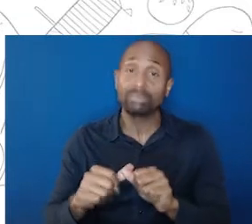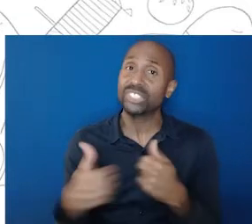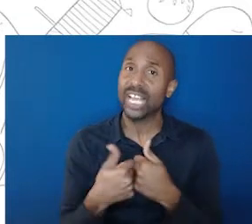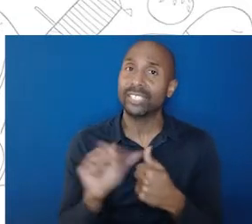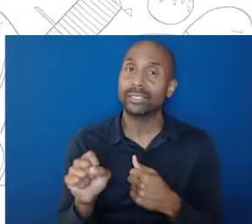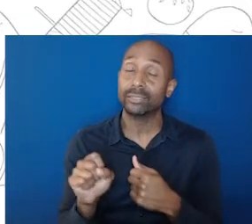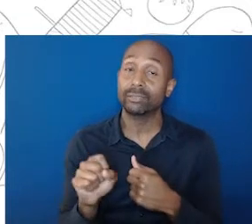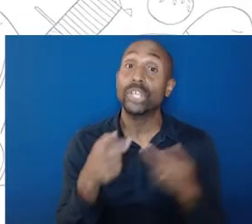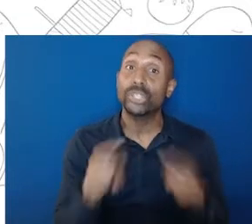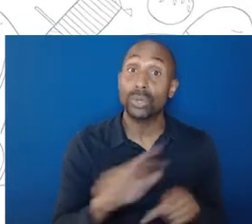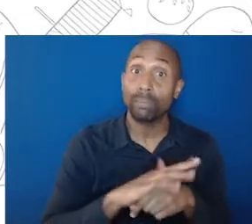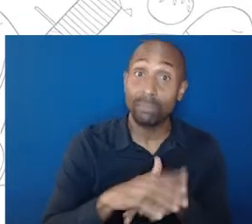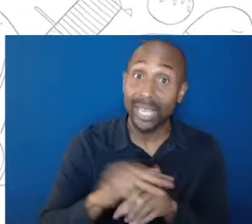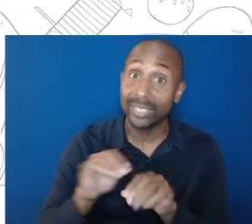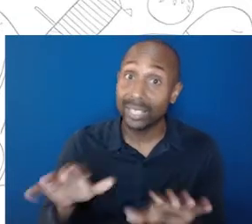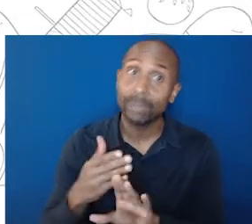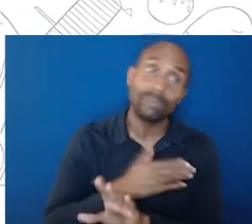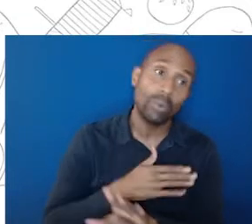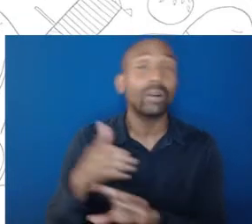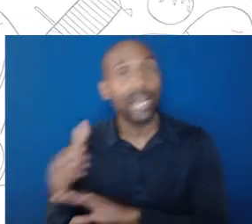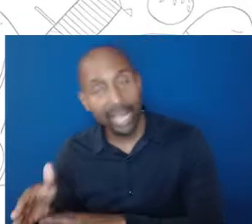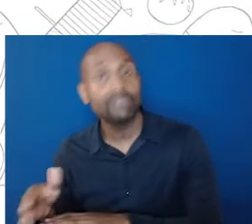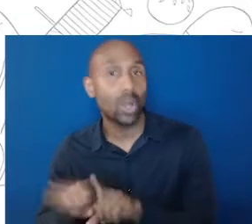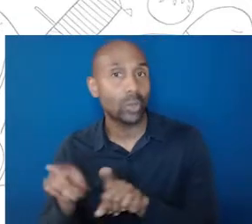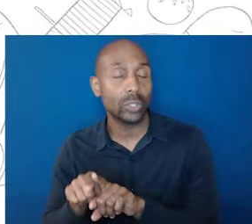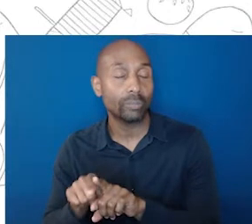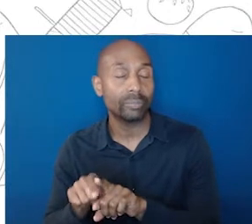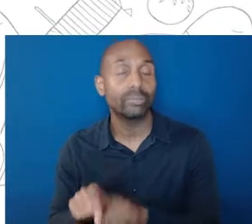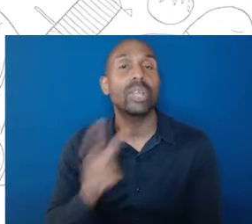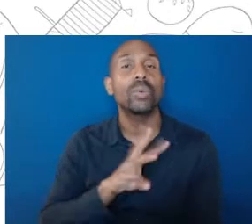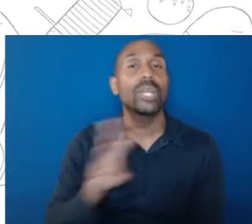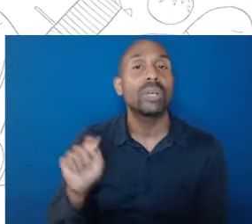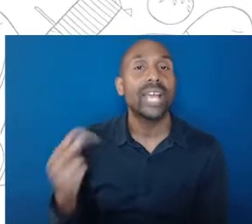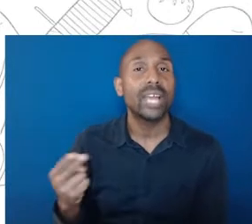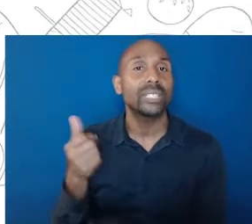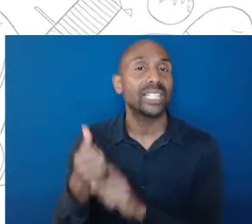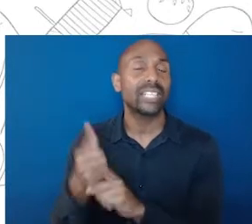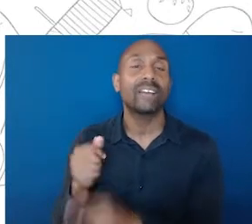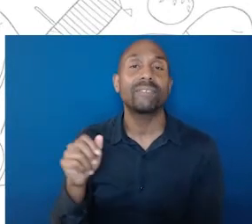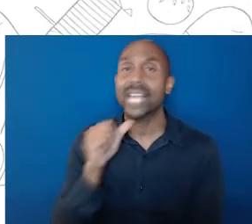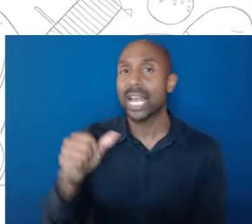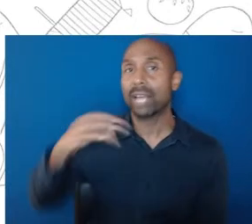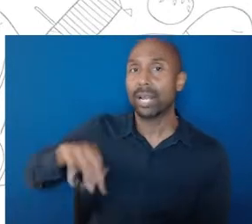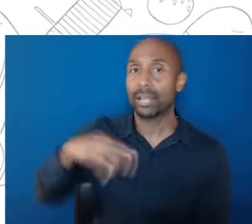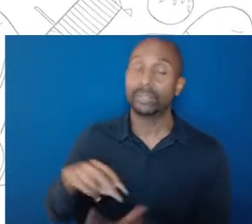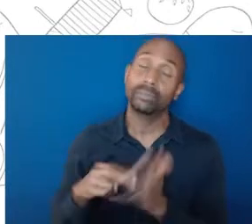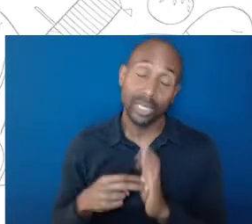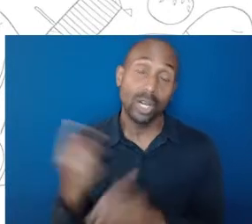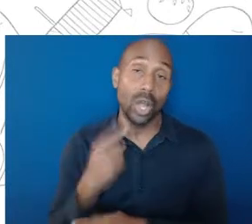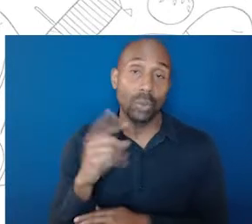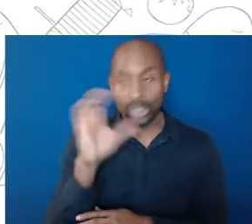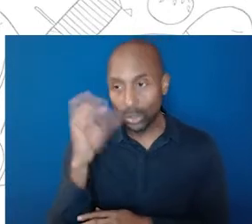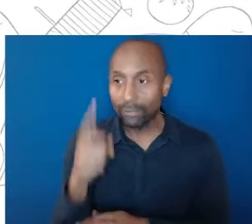and outside of the pandemic. We Wield the Hammer is a nonprofit, which means we are constantly looking to raise